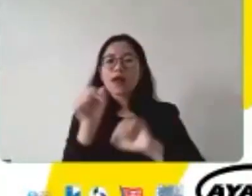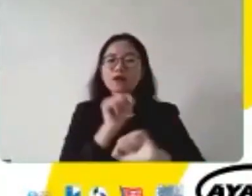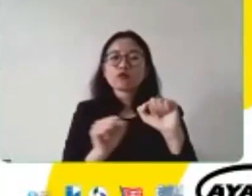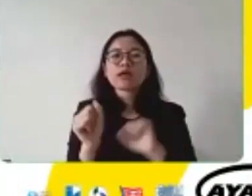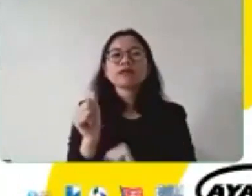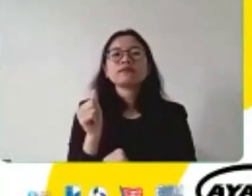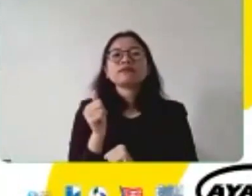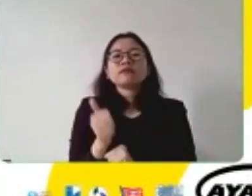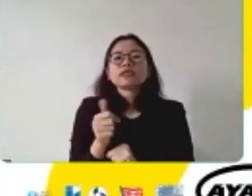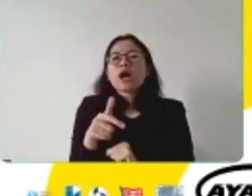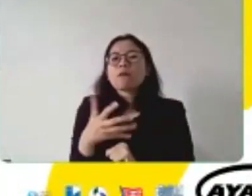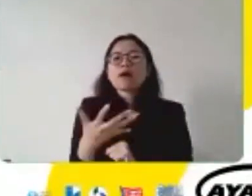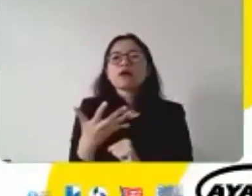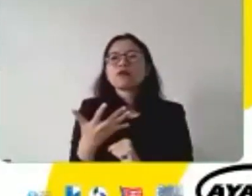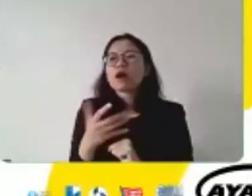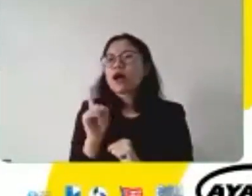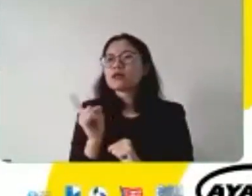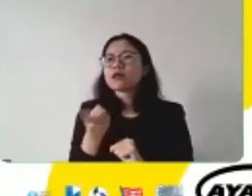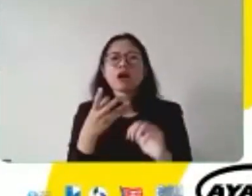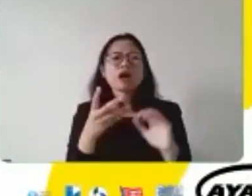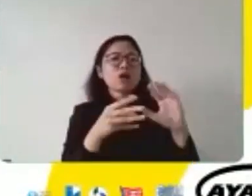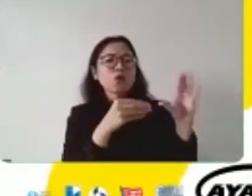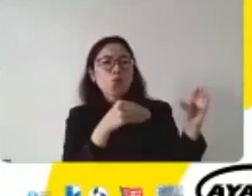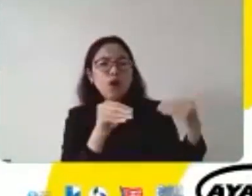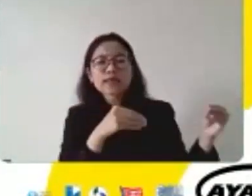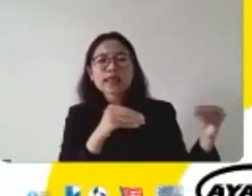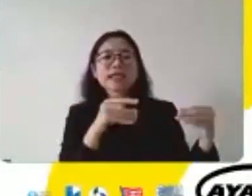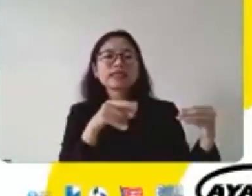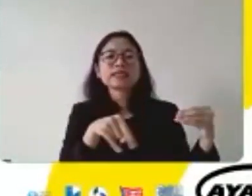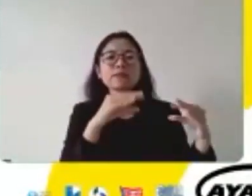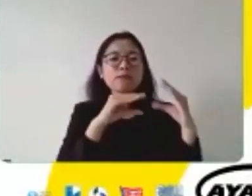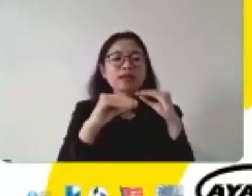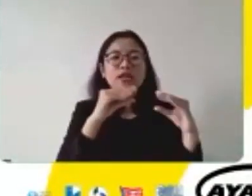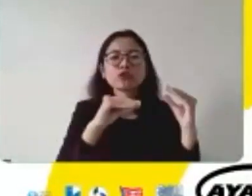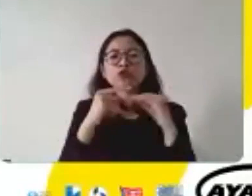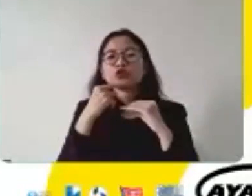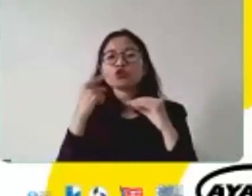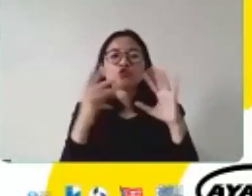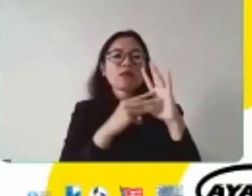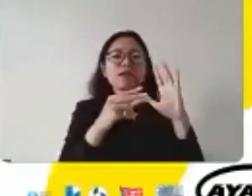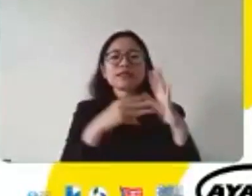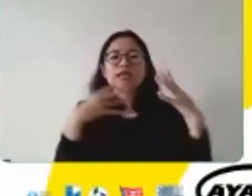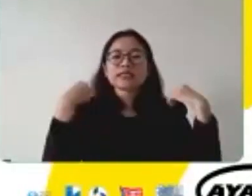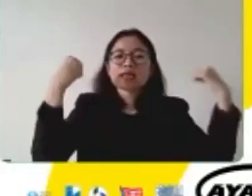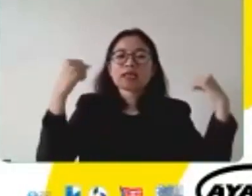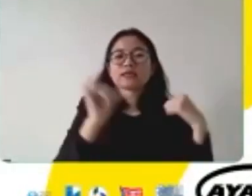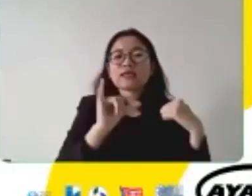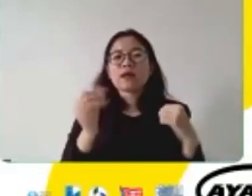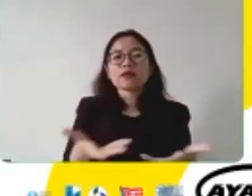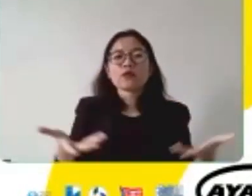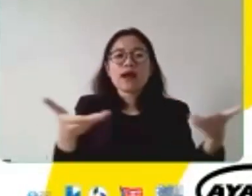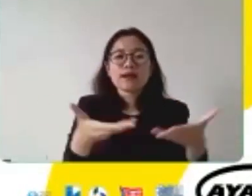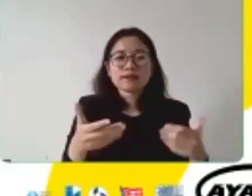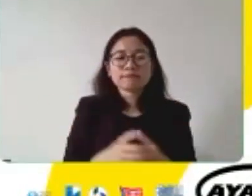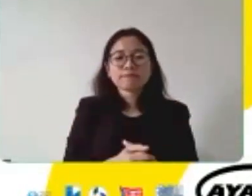on short-term benefits to health as well as the longer-term impact on the climate. And this is actually something